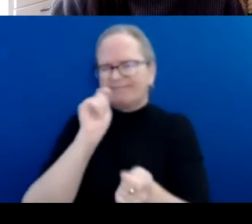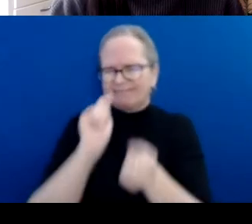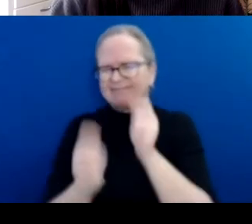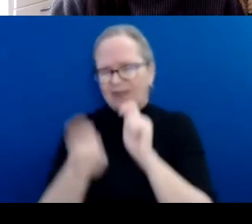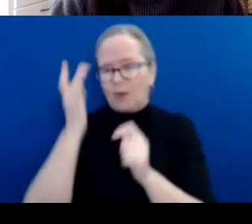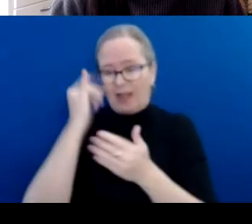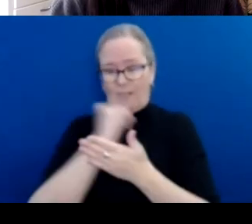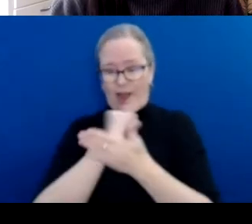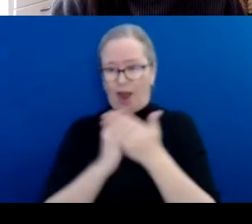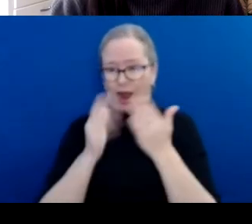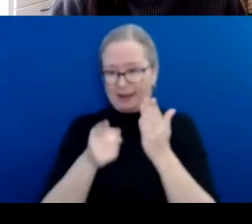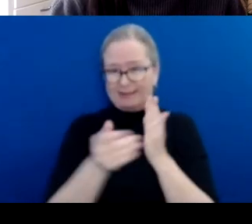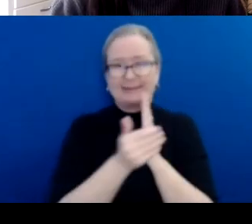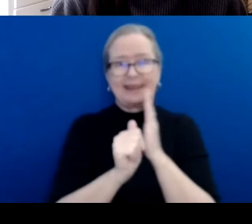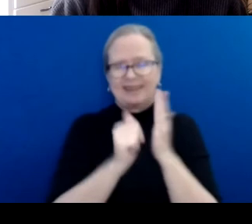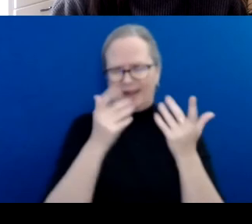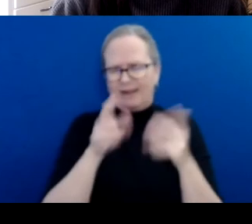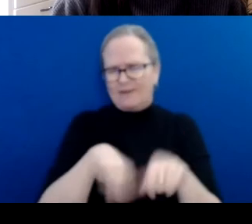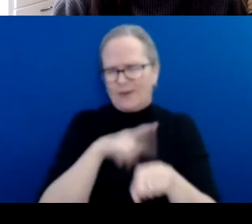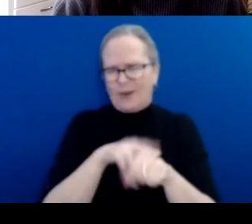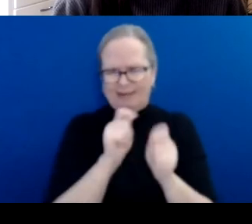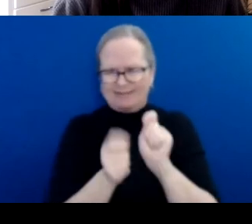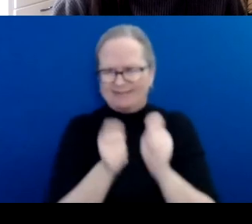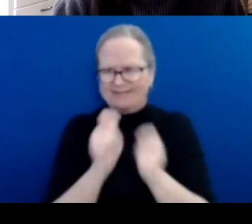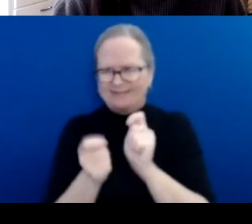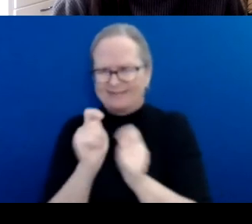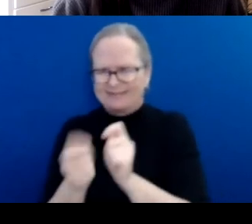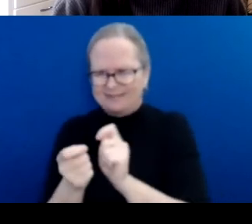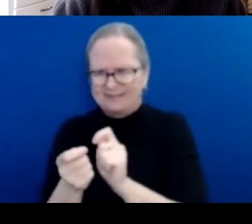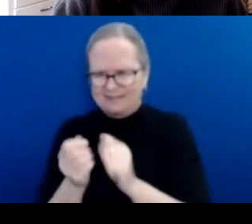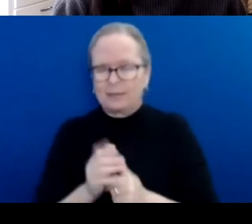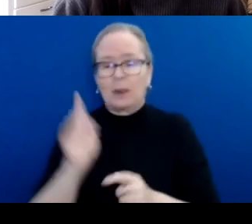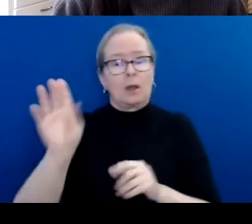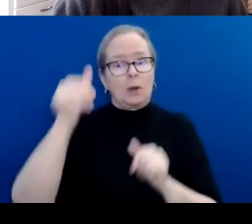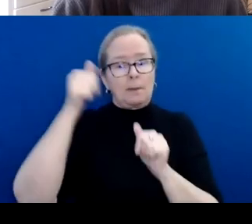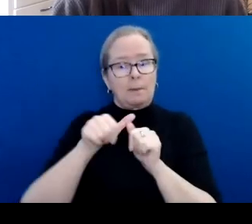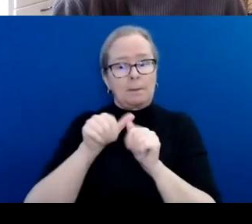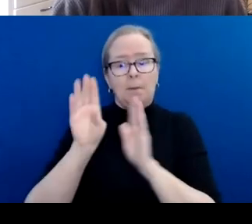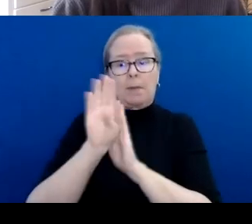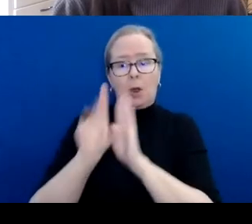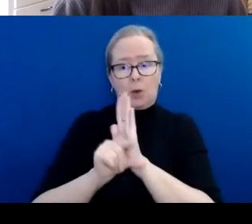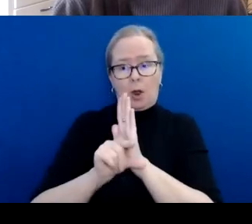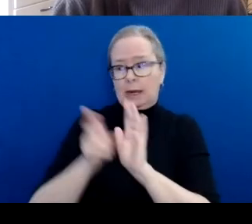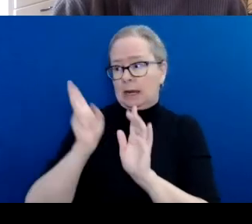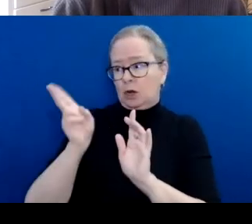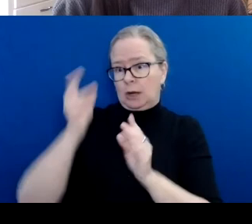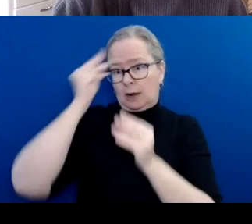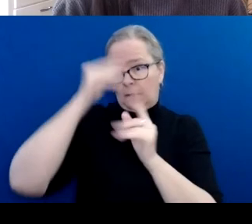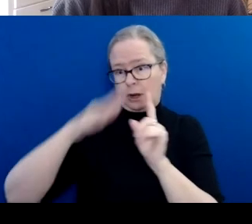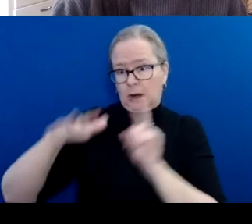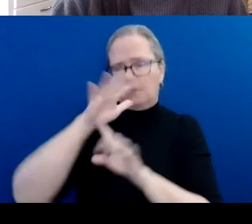Remember that context matters. The type of artist statement that you would submit to accompany a gallery show